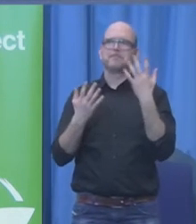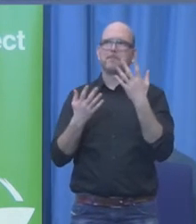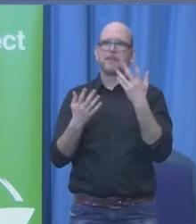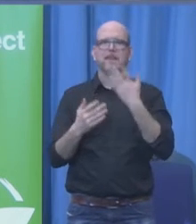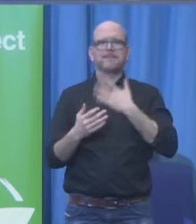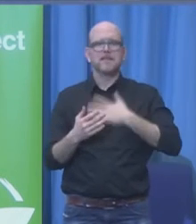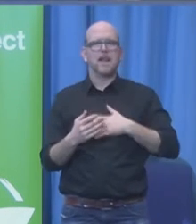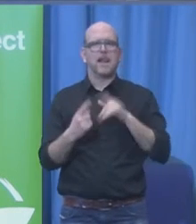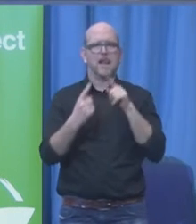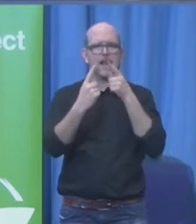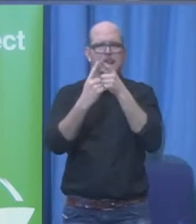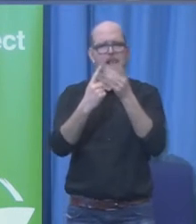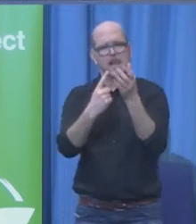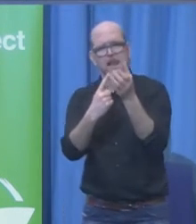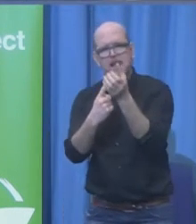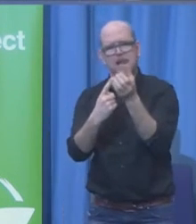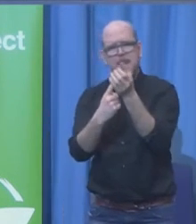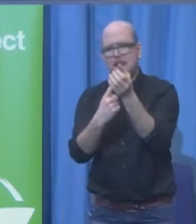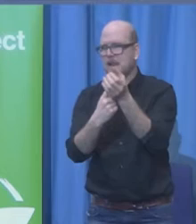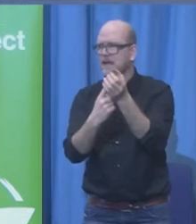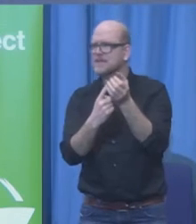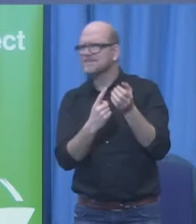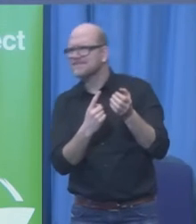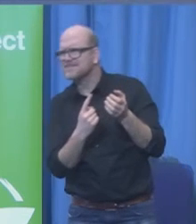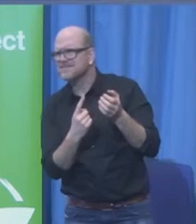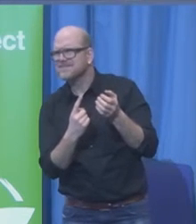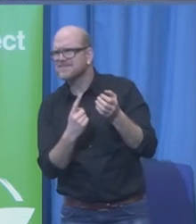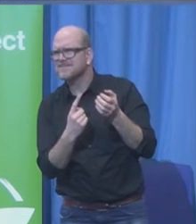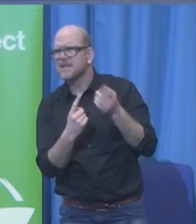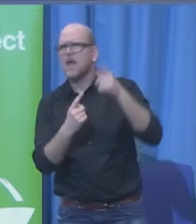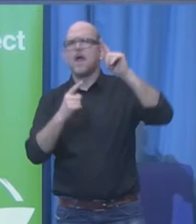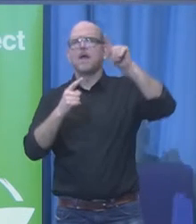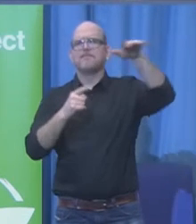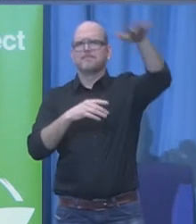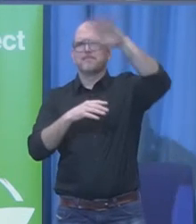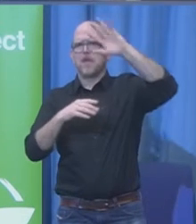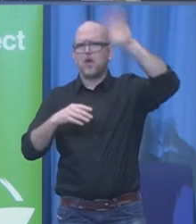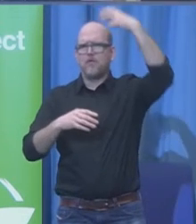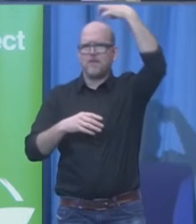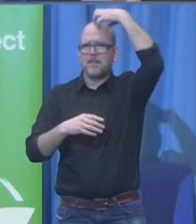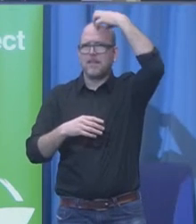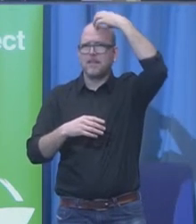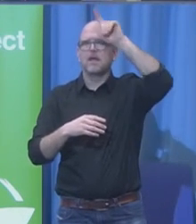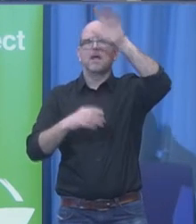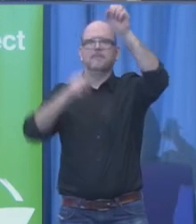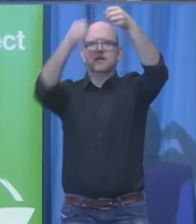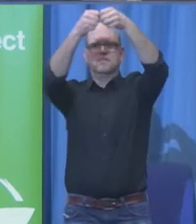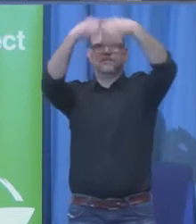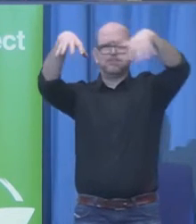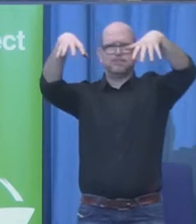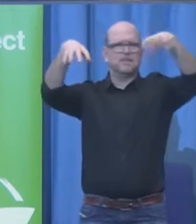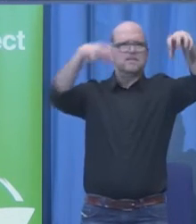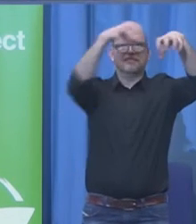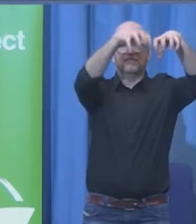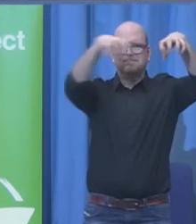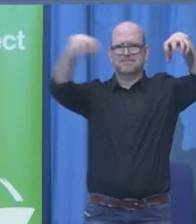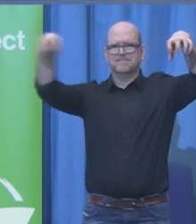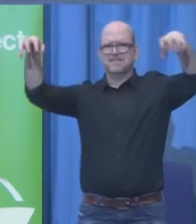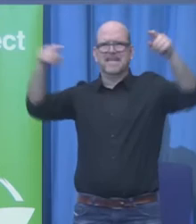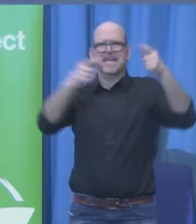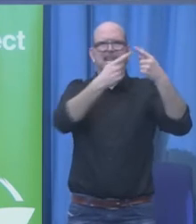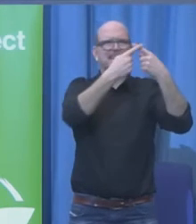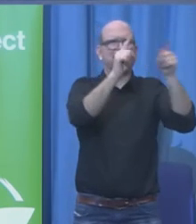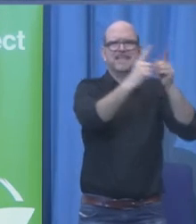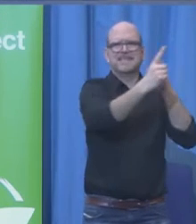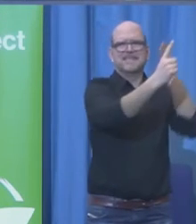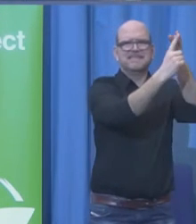have had an input into it, and also the private sector. And the goal is to get more people with disabilities back